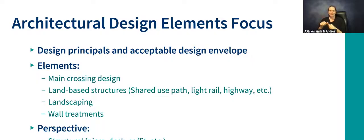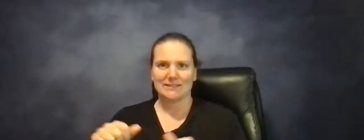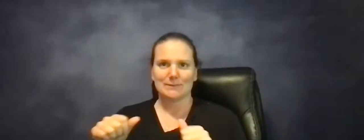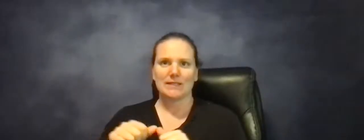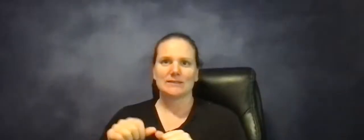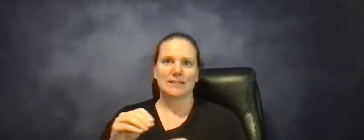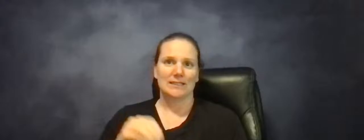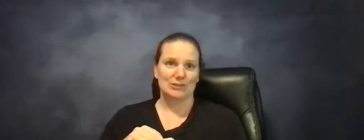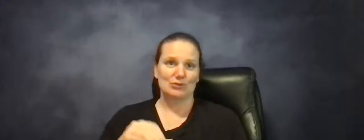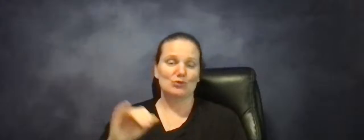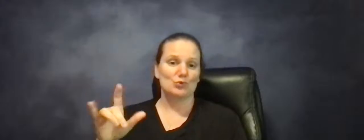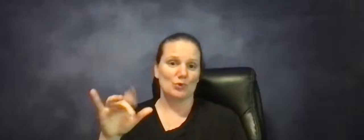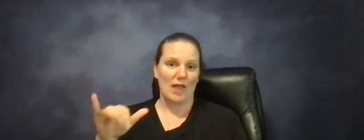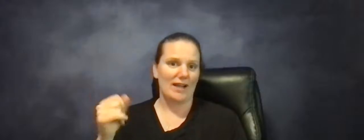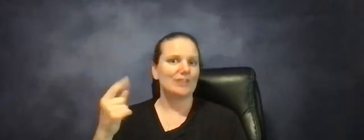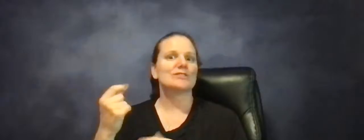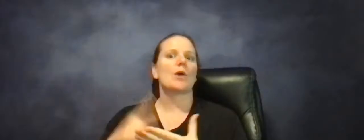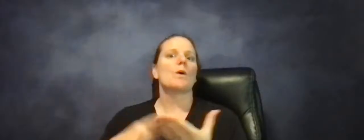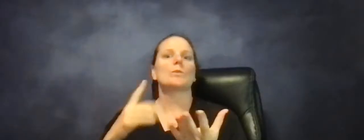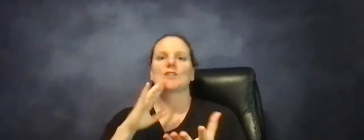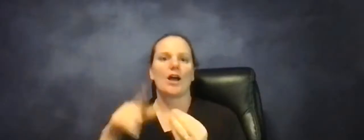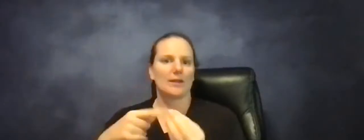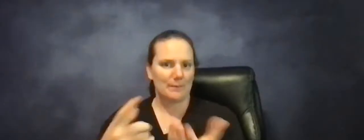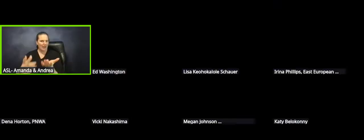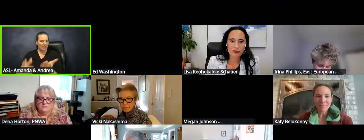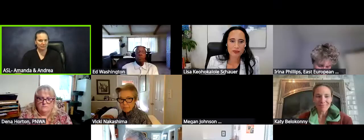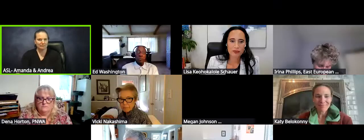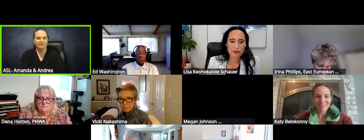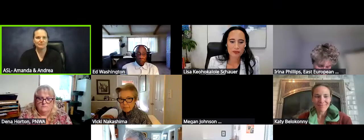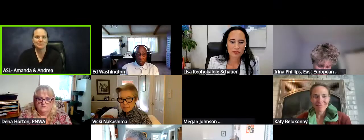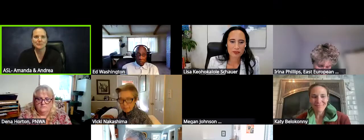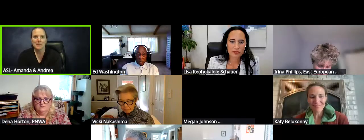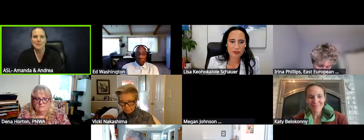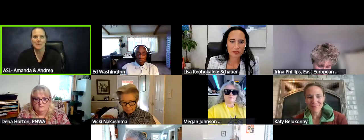July, understanding what we're talking about.